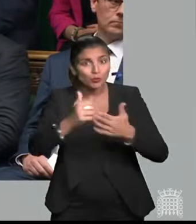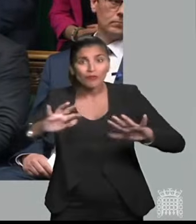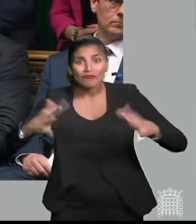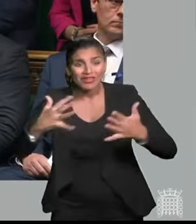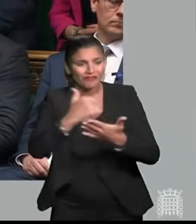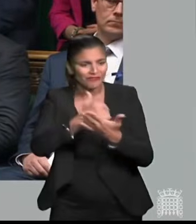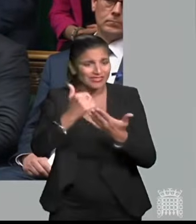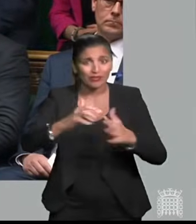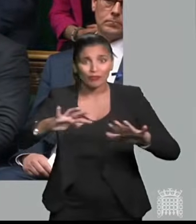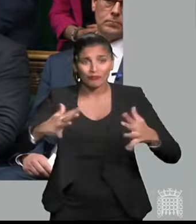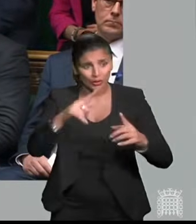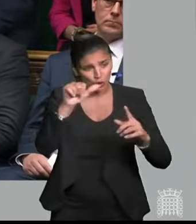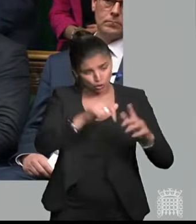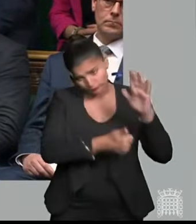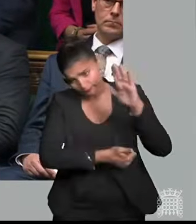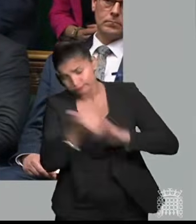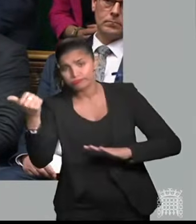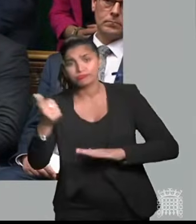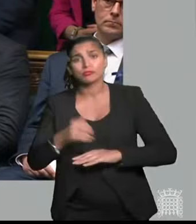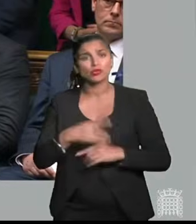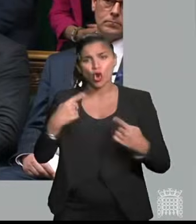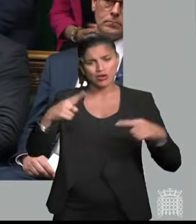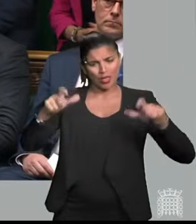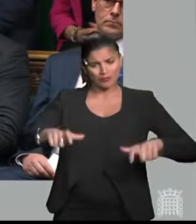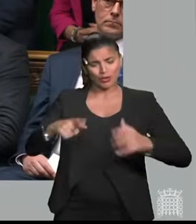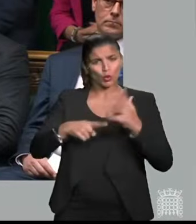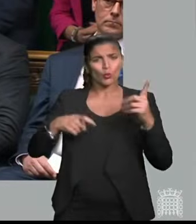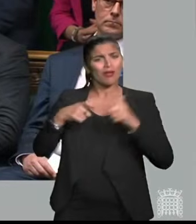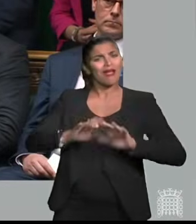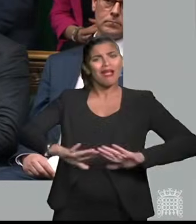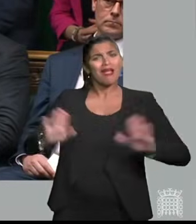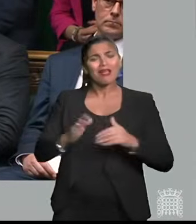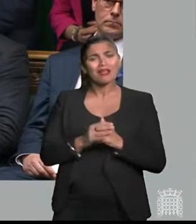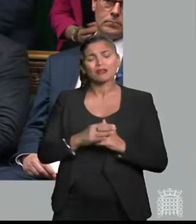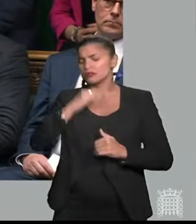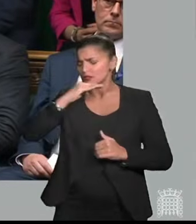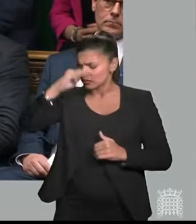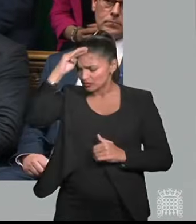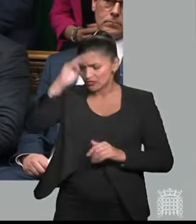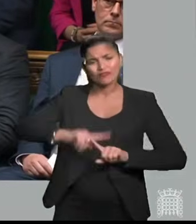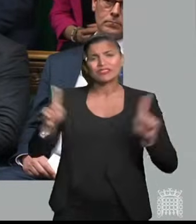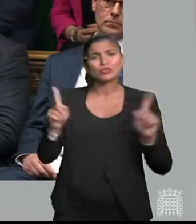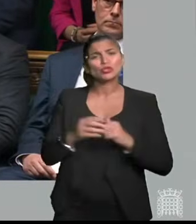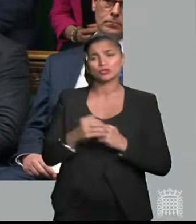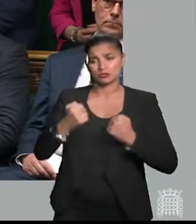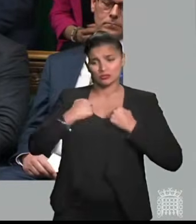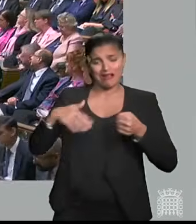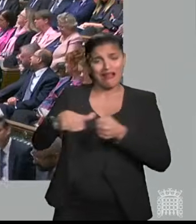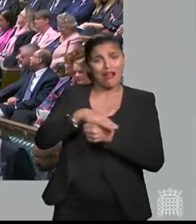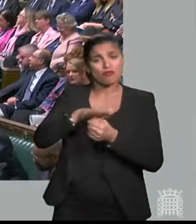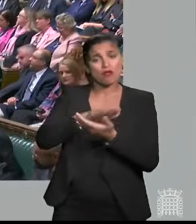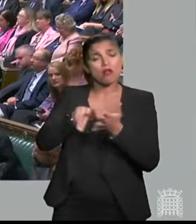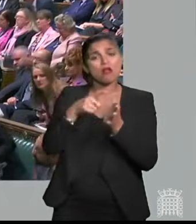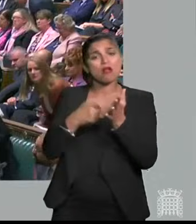are expelled? Enough is enough. I want these people out of Hartlepool now.